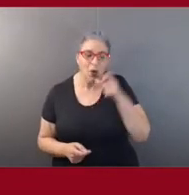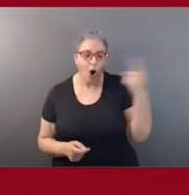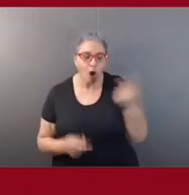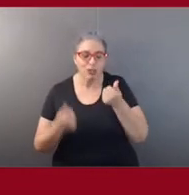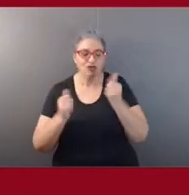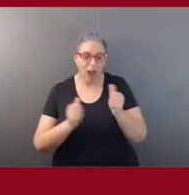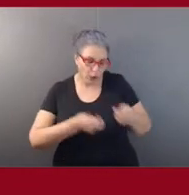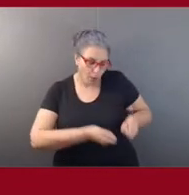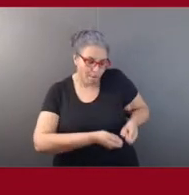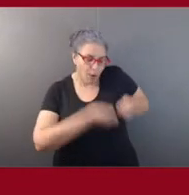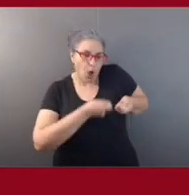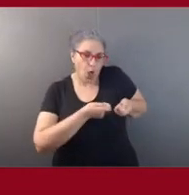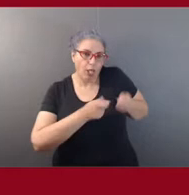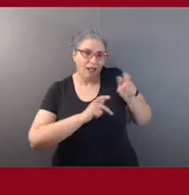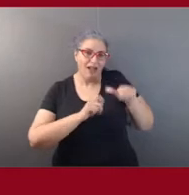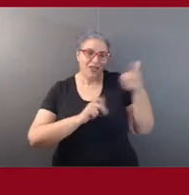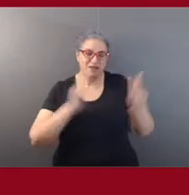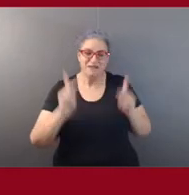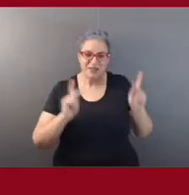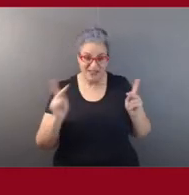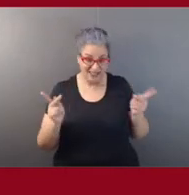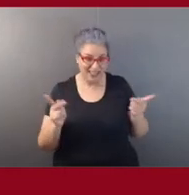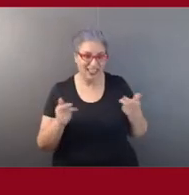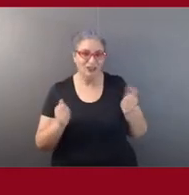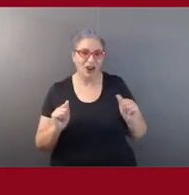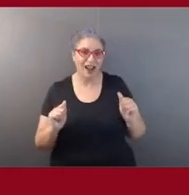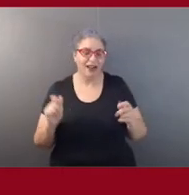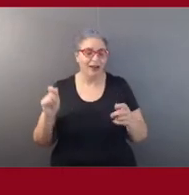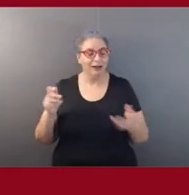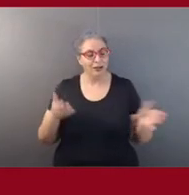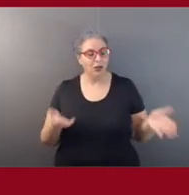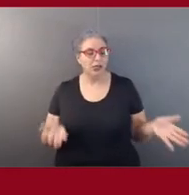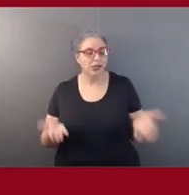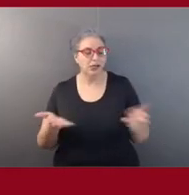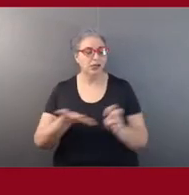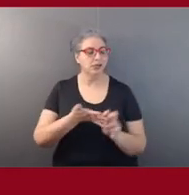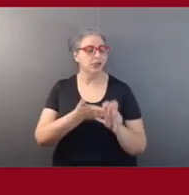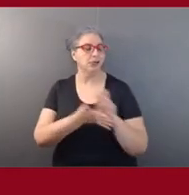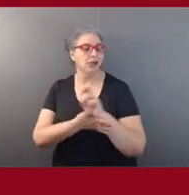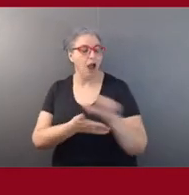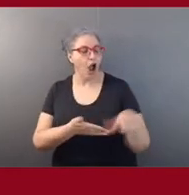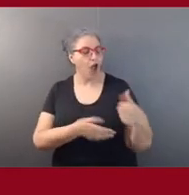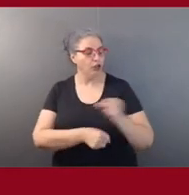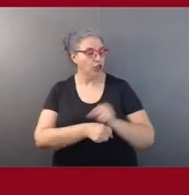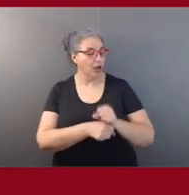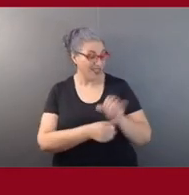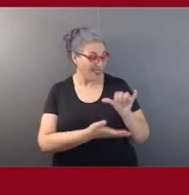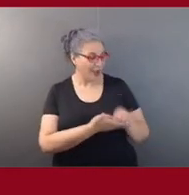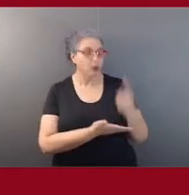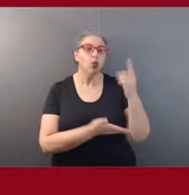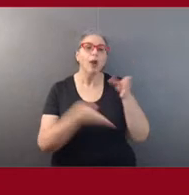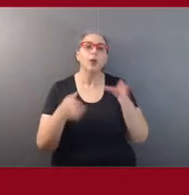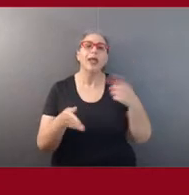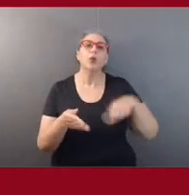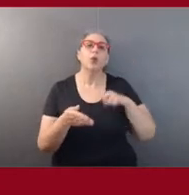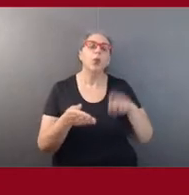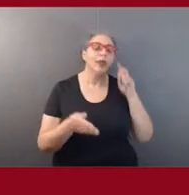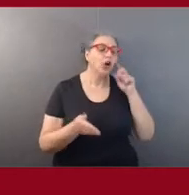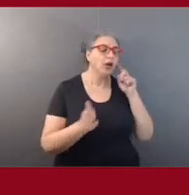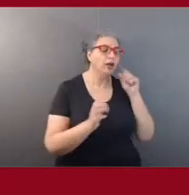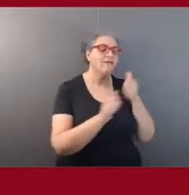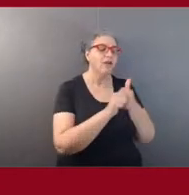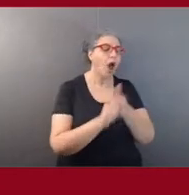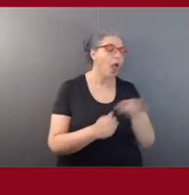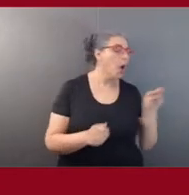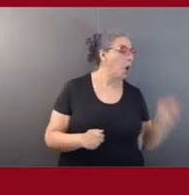pull people up into the industry and shift people into different positions, it was a way that we could track where people had started, where